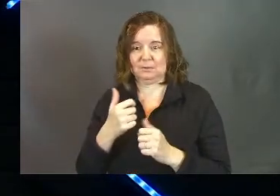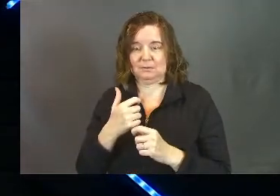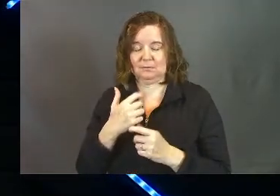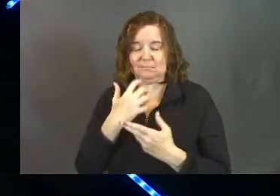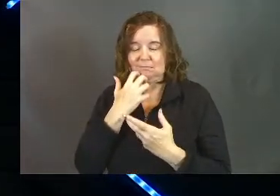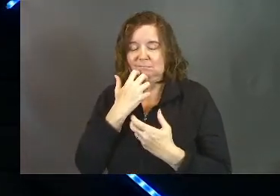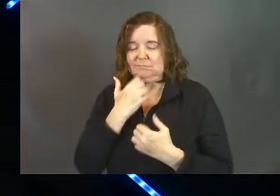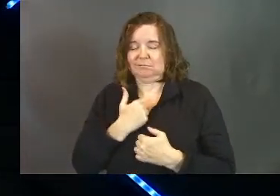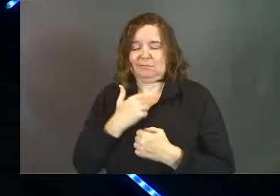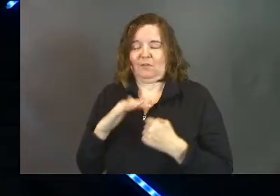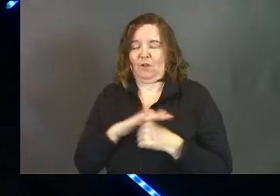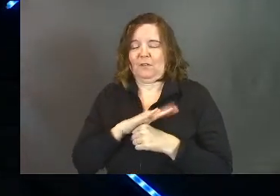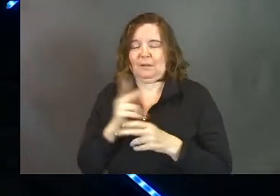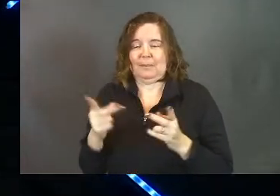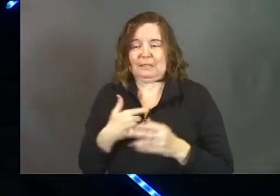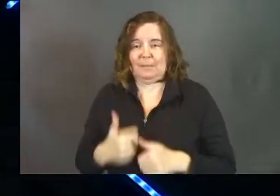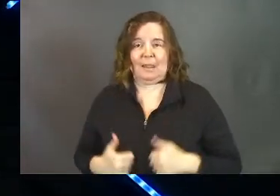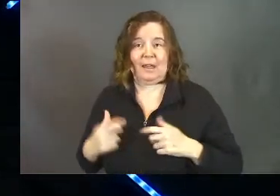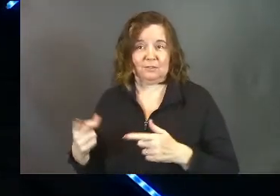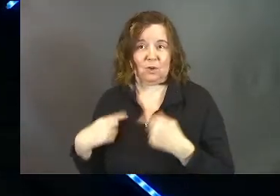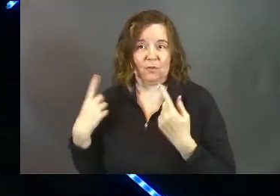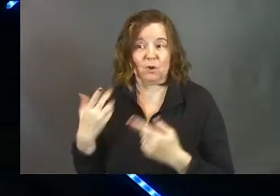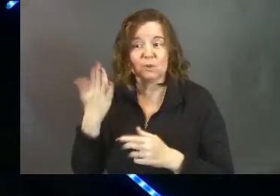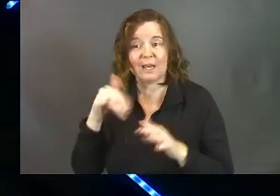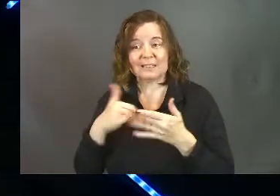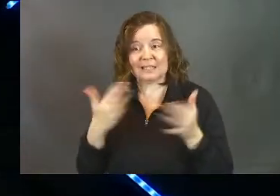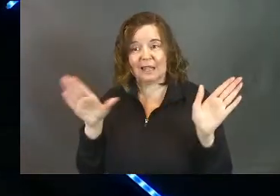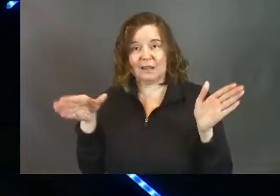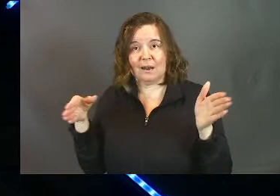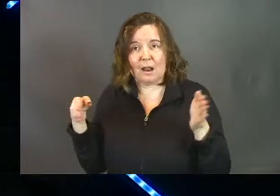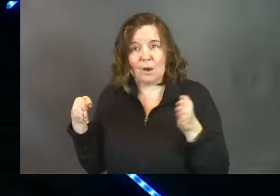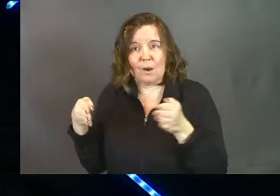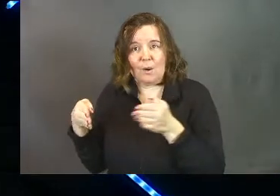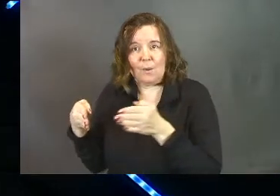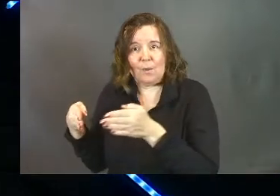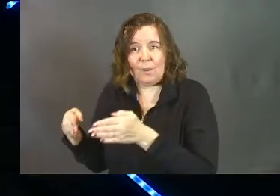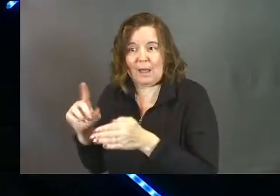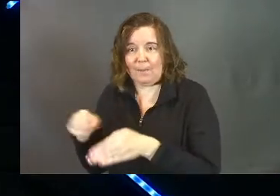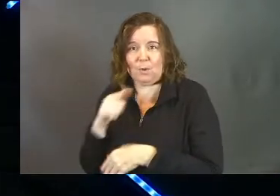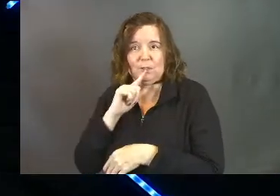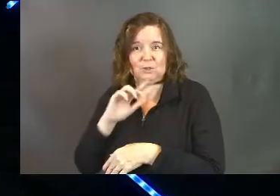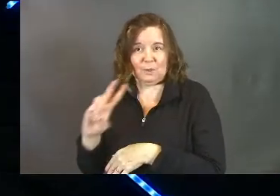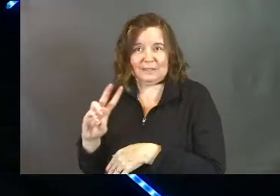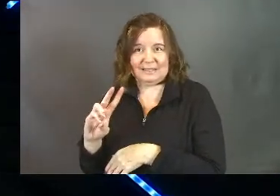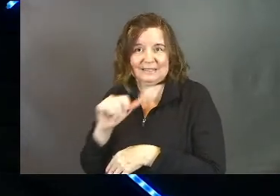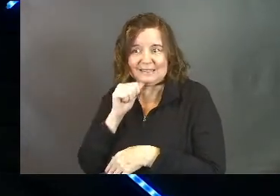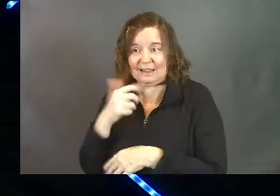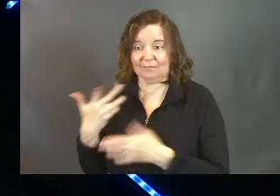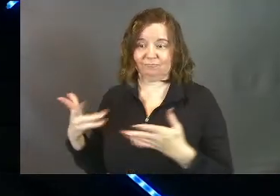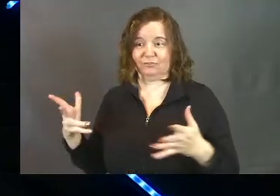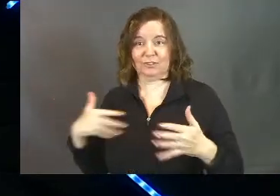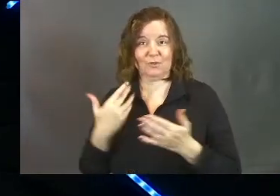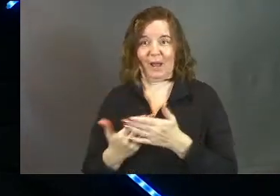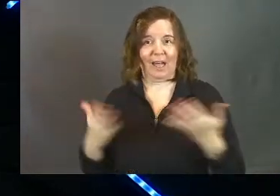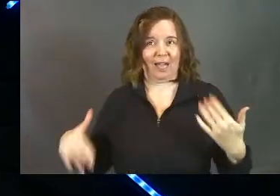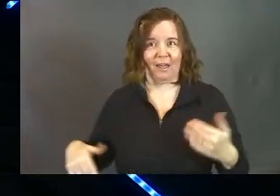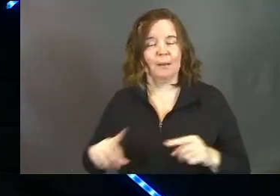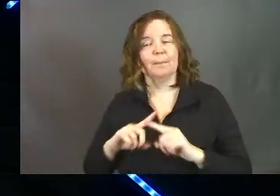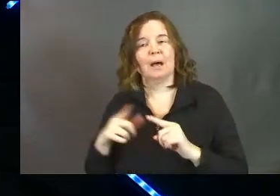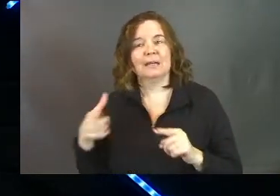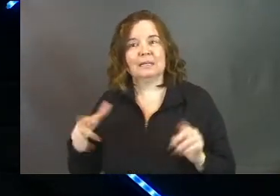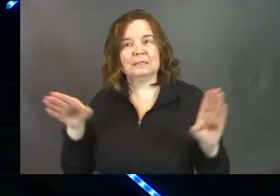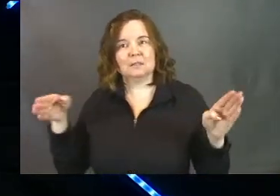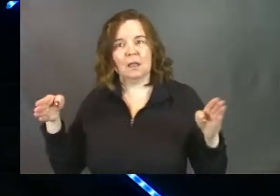spot in my life so far. And so God is still narrowing the focus of my life. I'm only 26. He's not like, here you are, you arrived. But